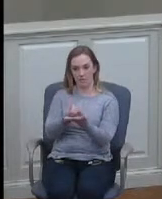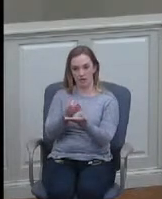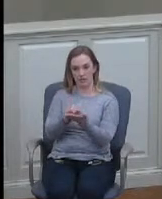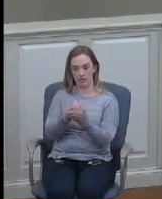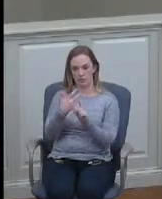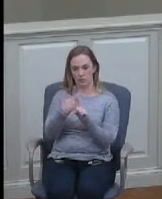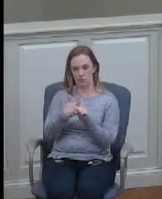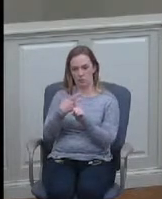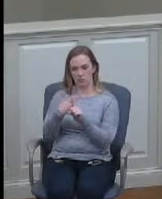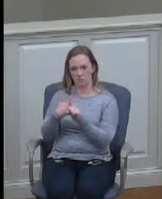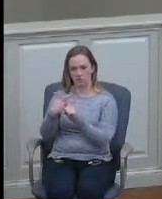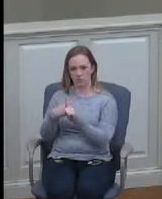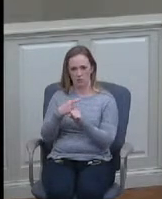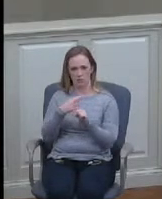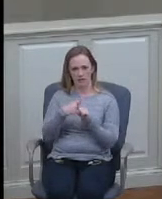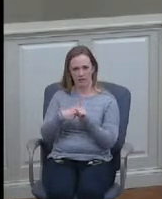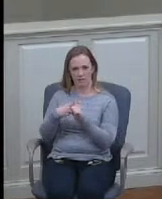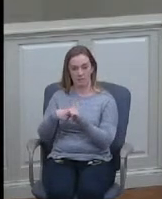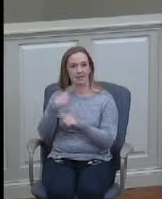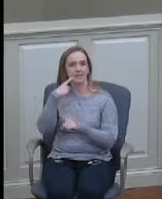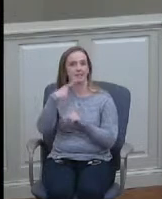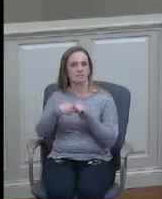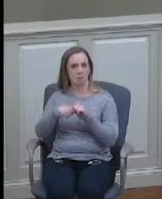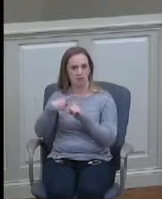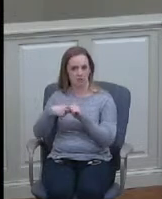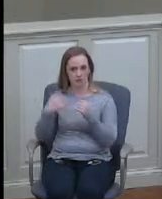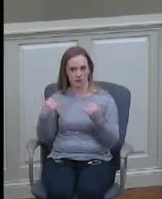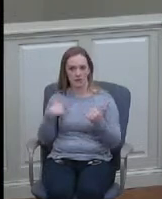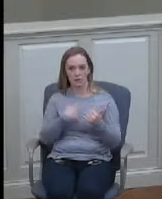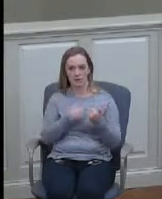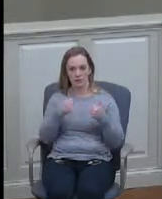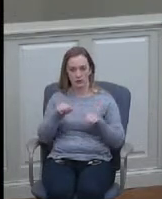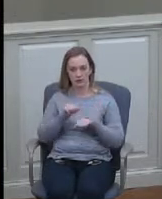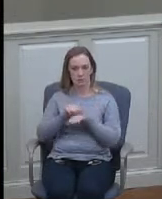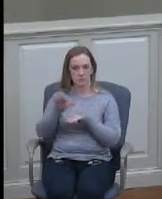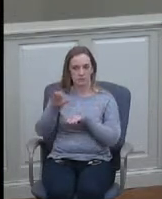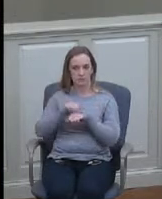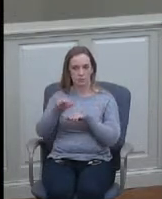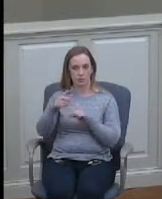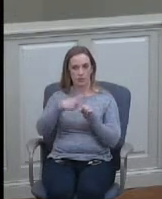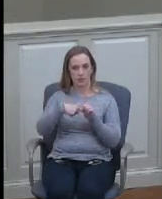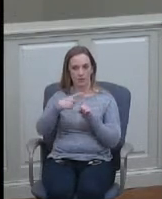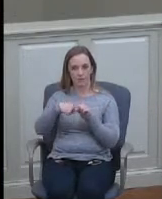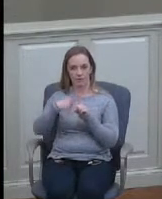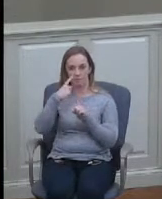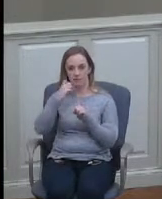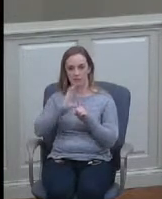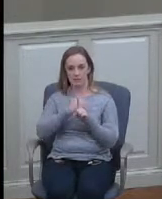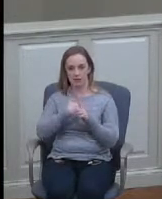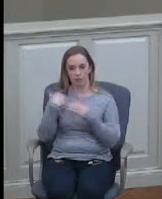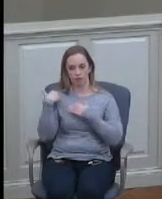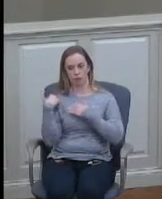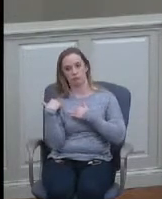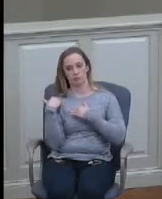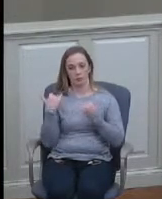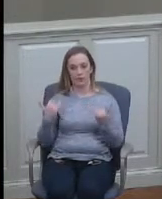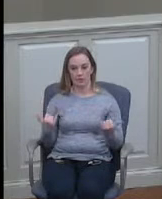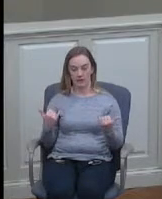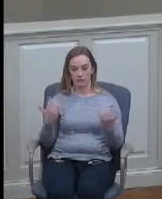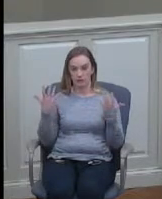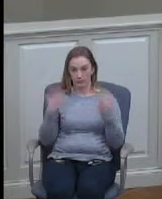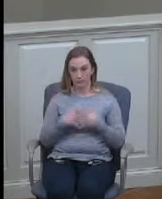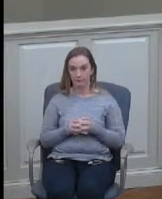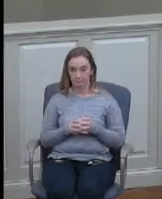quarterly or every month. Yes, we've been trying to do them every month because it's on us right now.